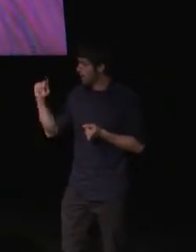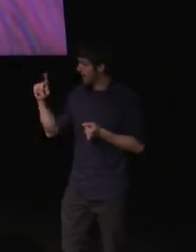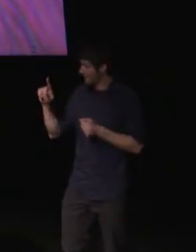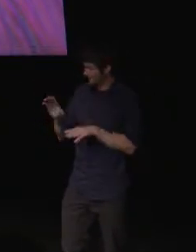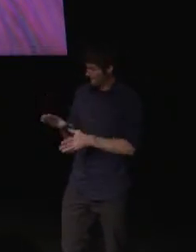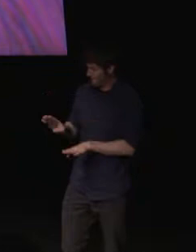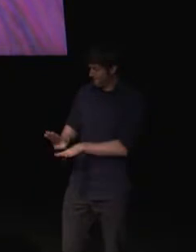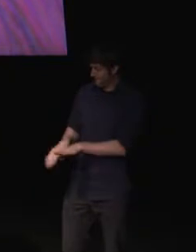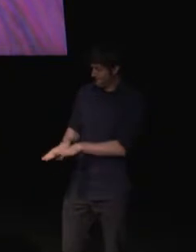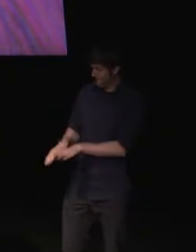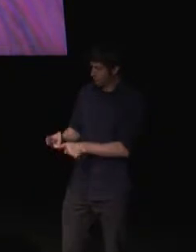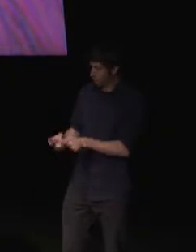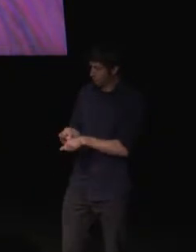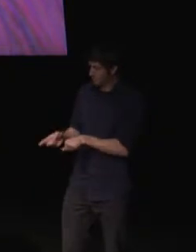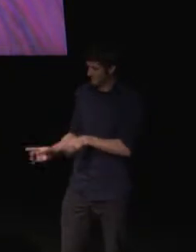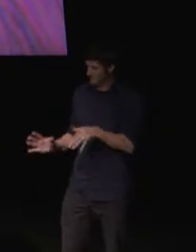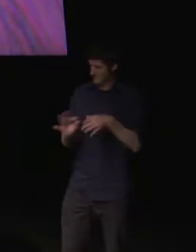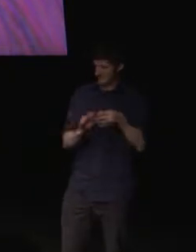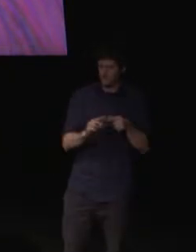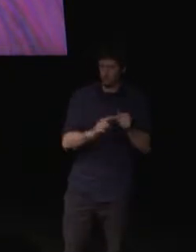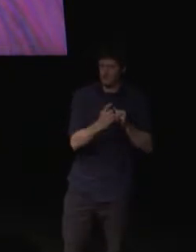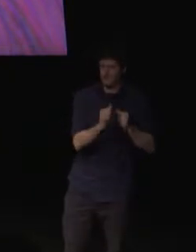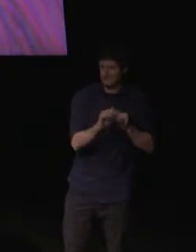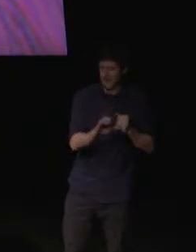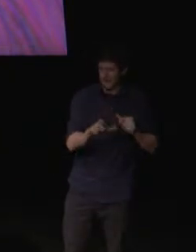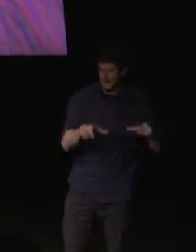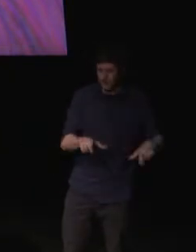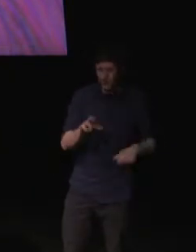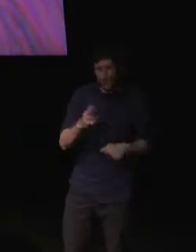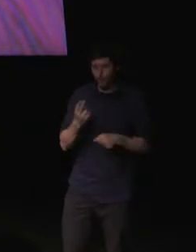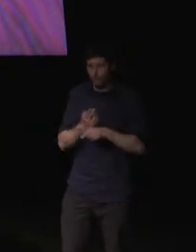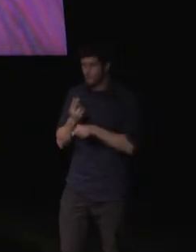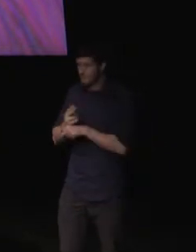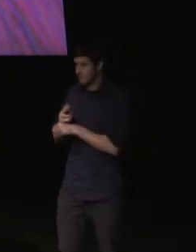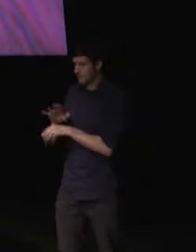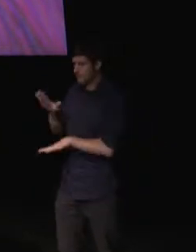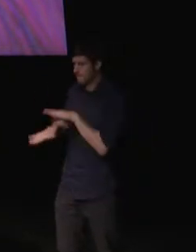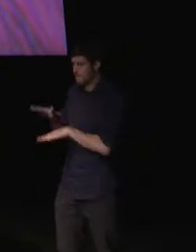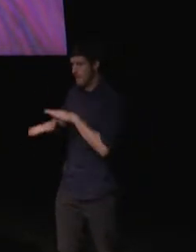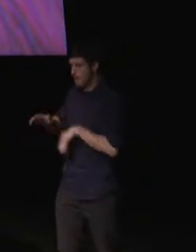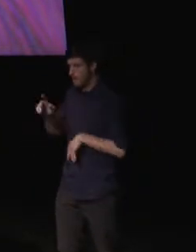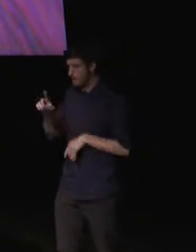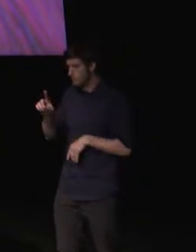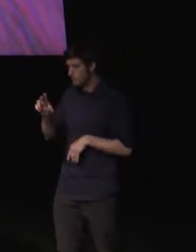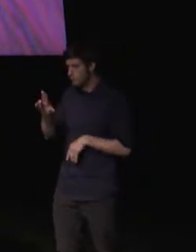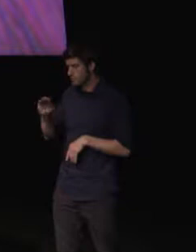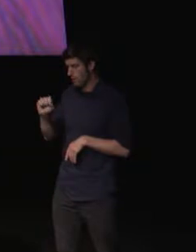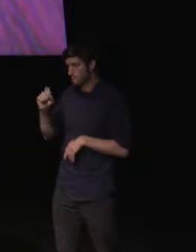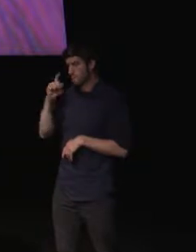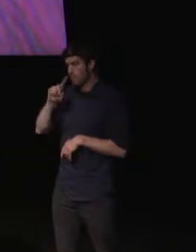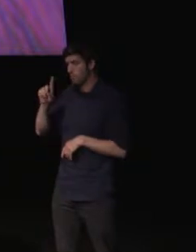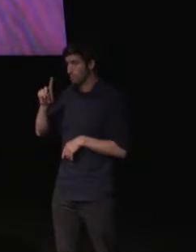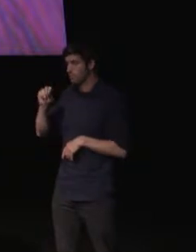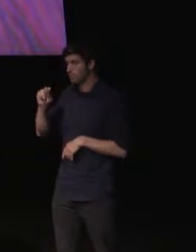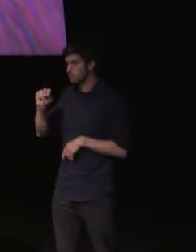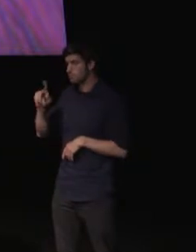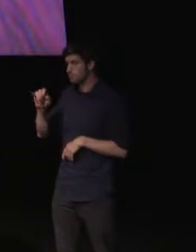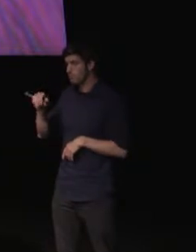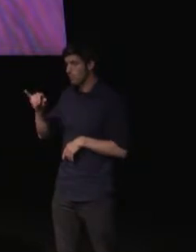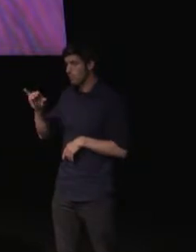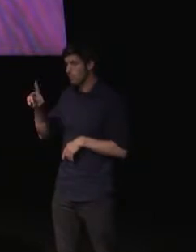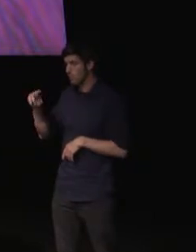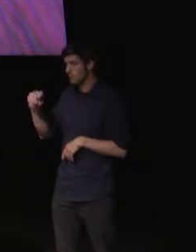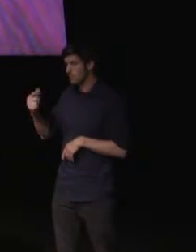Zac, or using the bongo drums for Donkey Kong Country, to play my